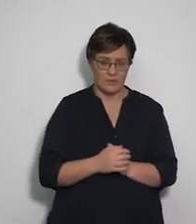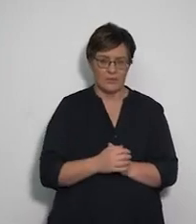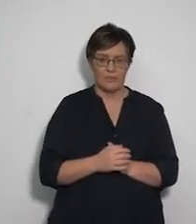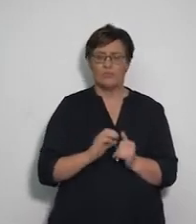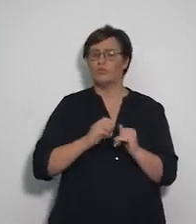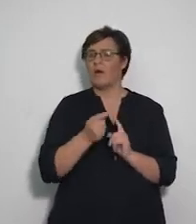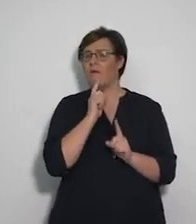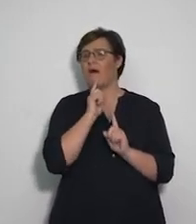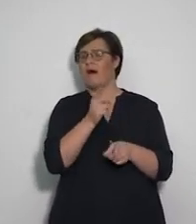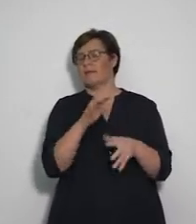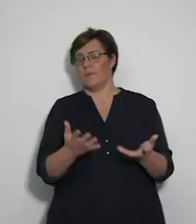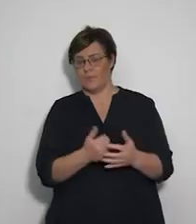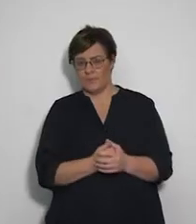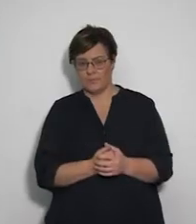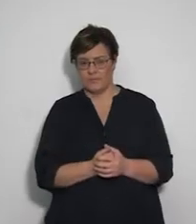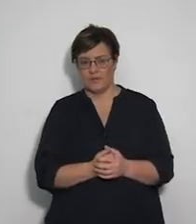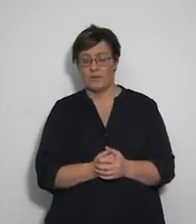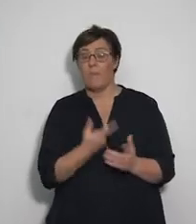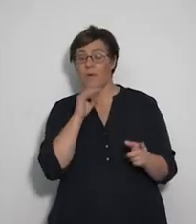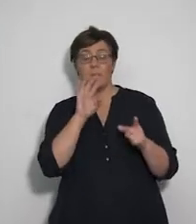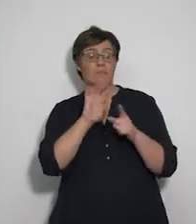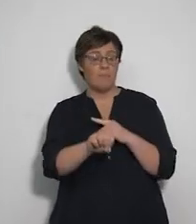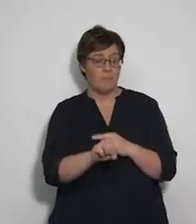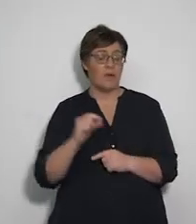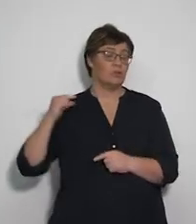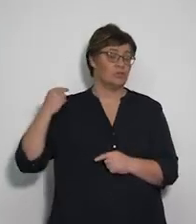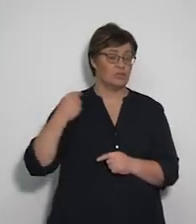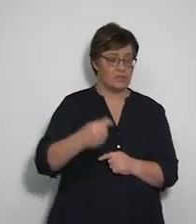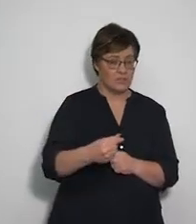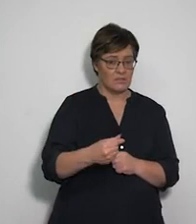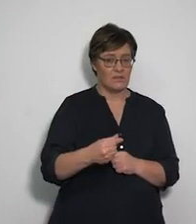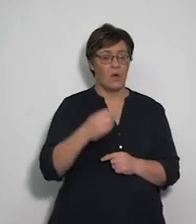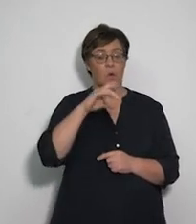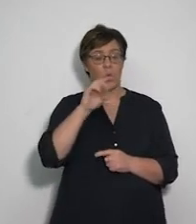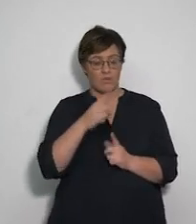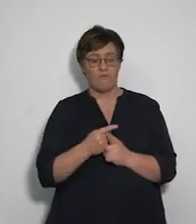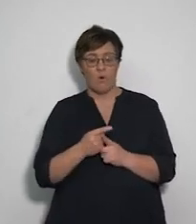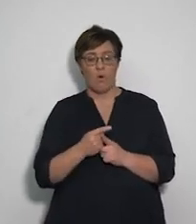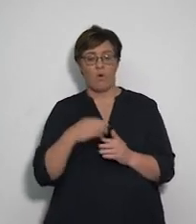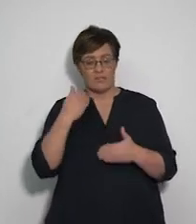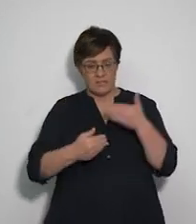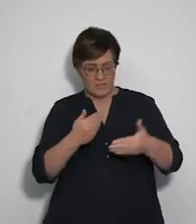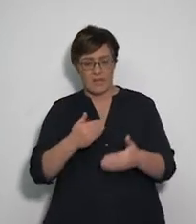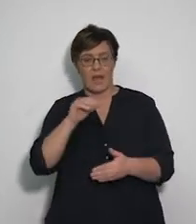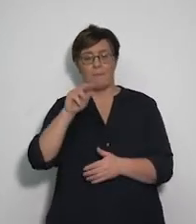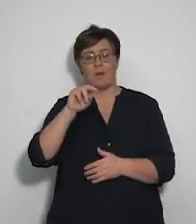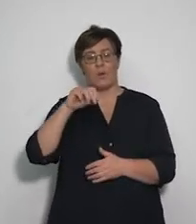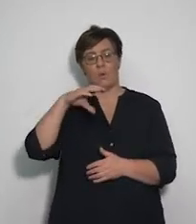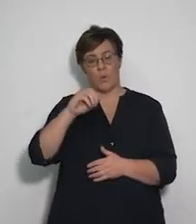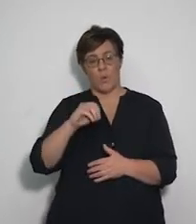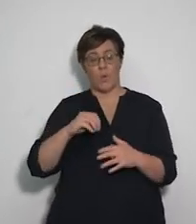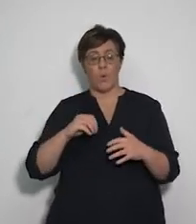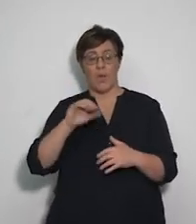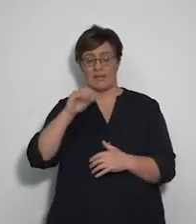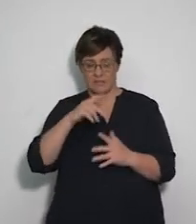and unpack how you would answer this question. We've got to recognize that genes code for the sequence of amino acids that make up